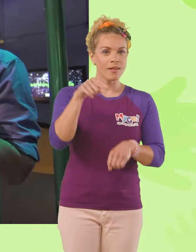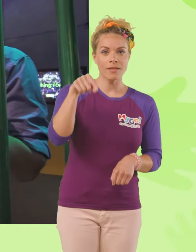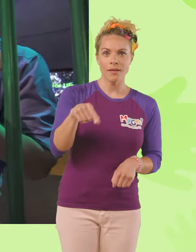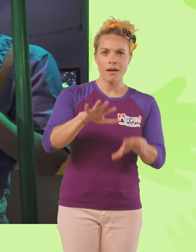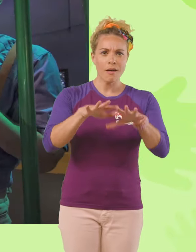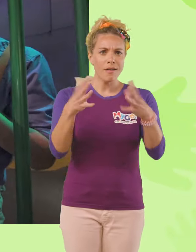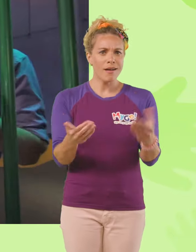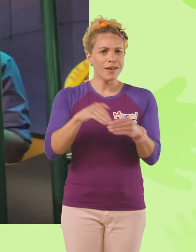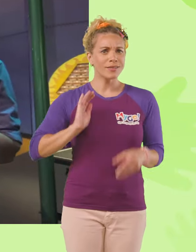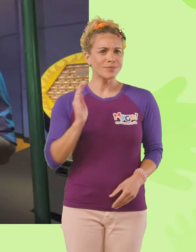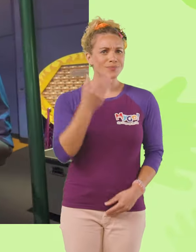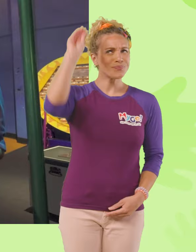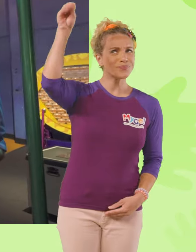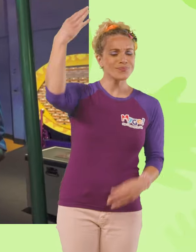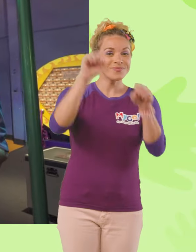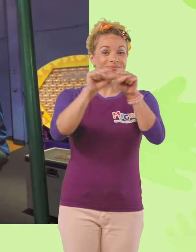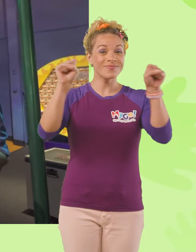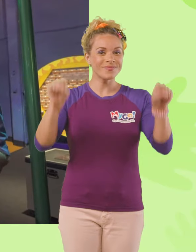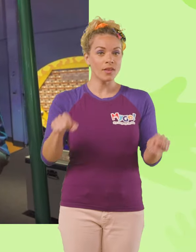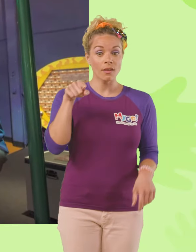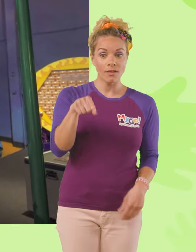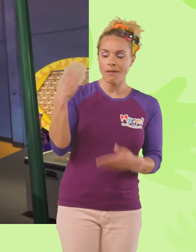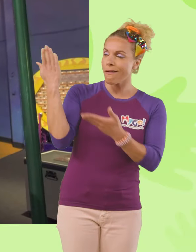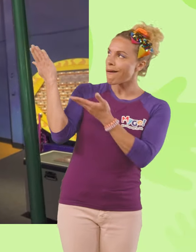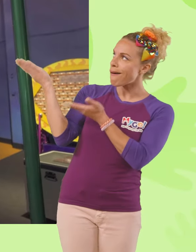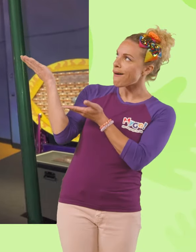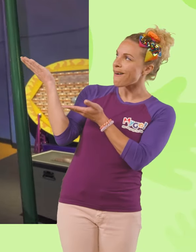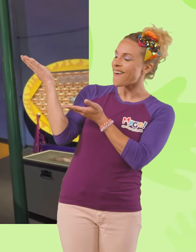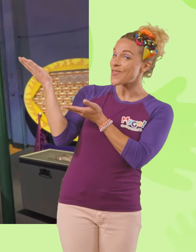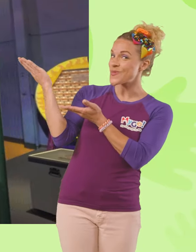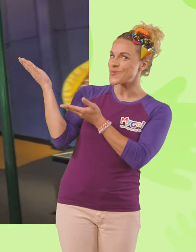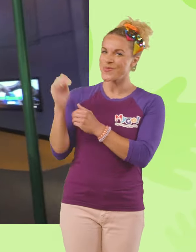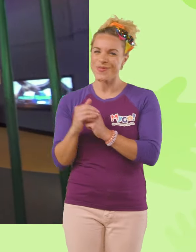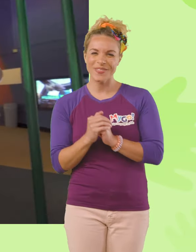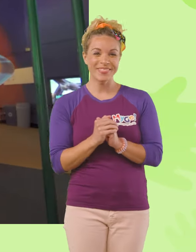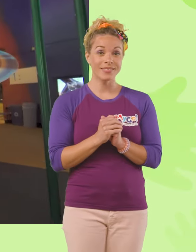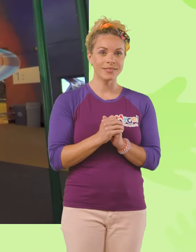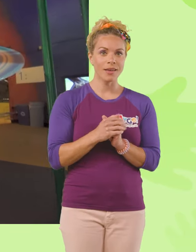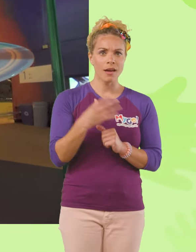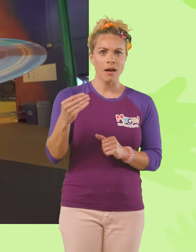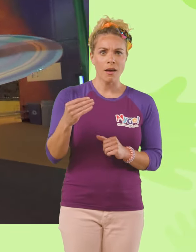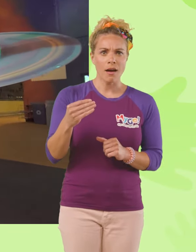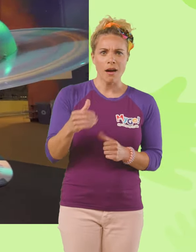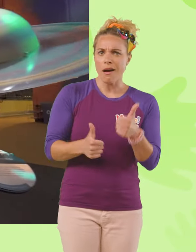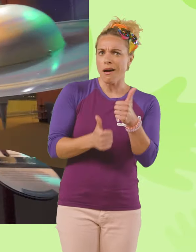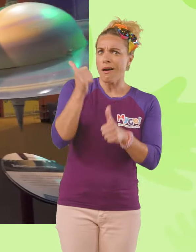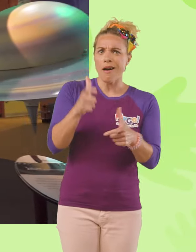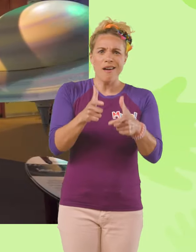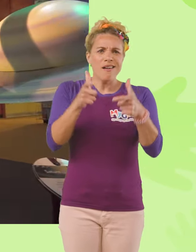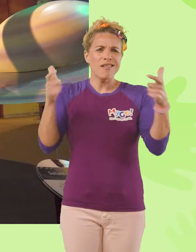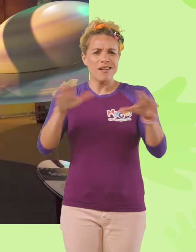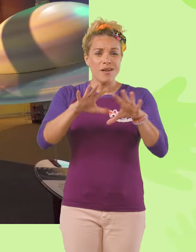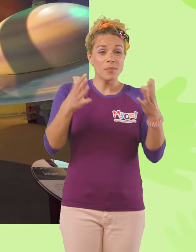is a planet in our solar system. And this is Saturn. Ooh. And the biggest planet in